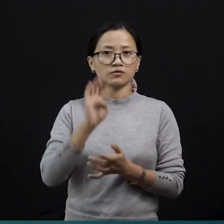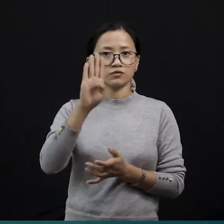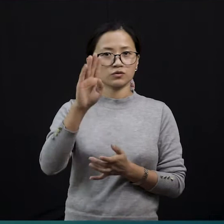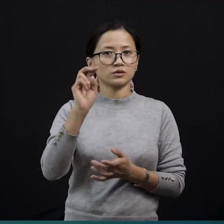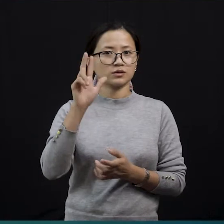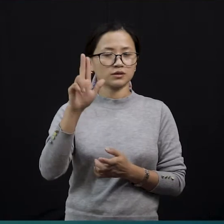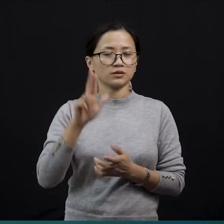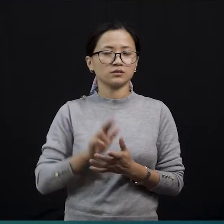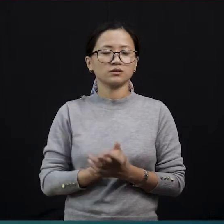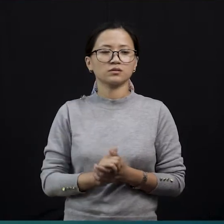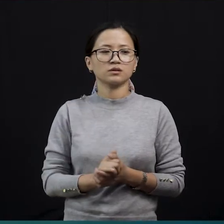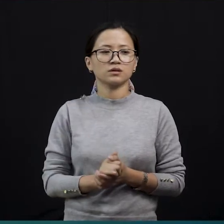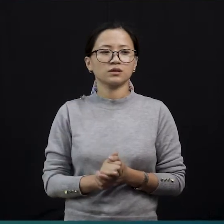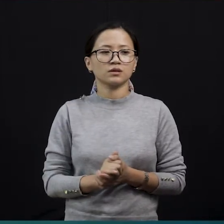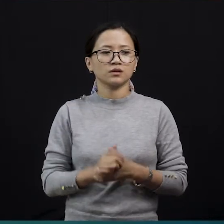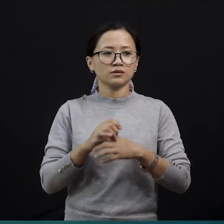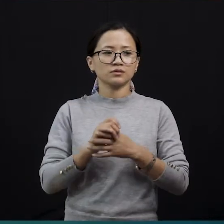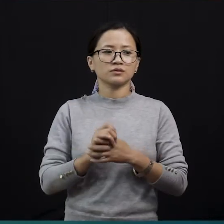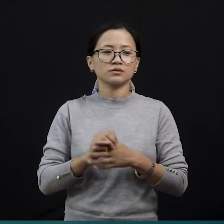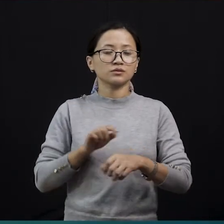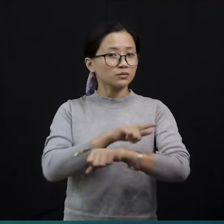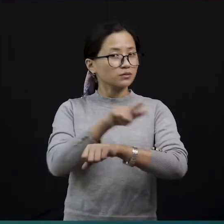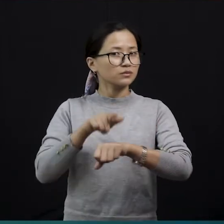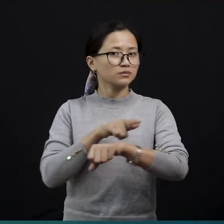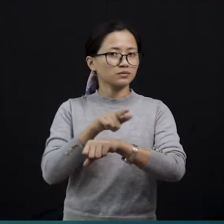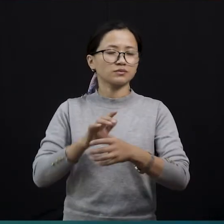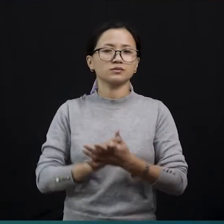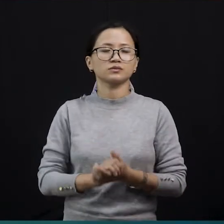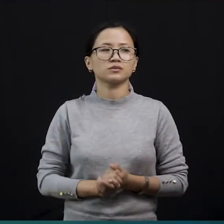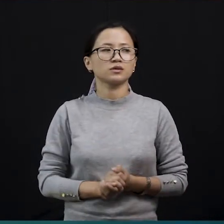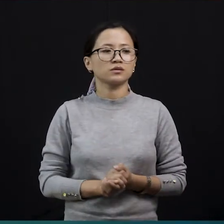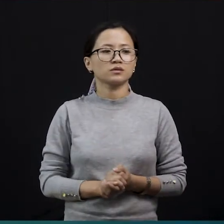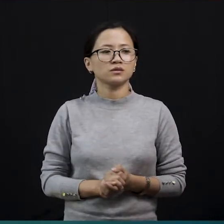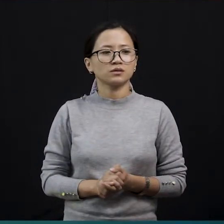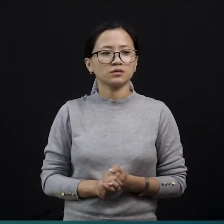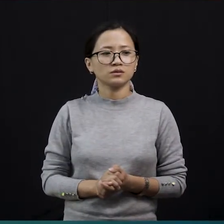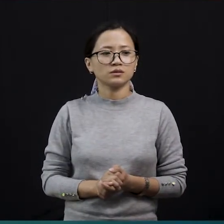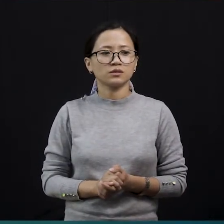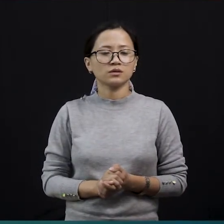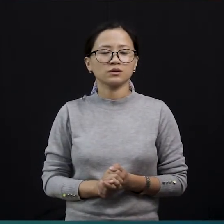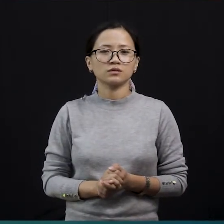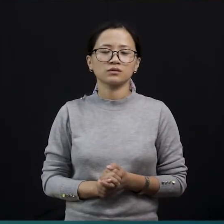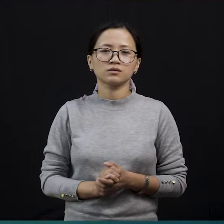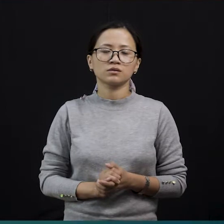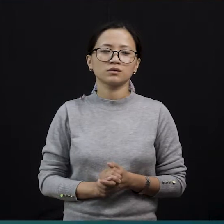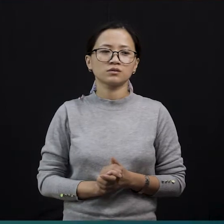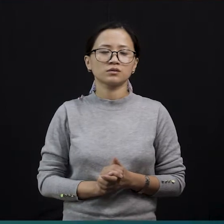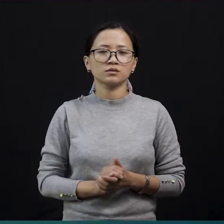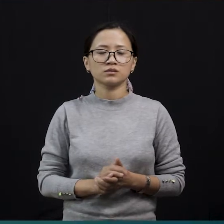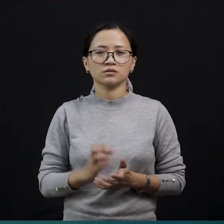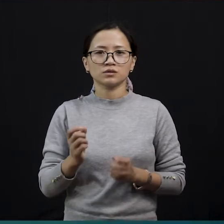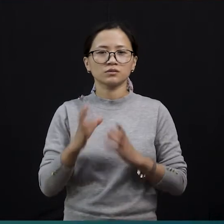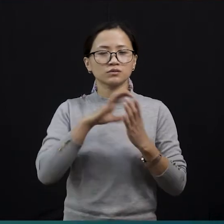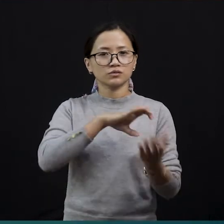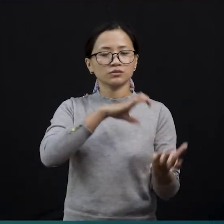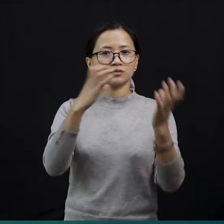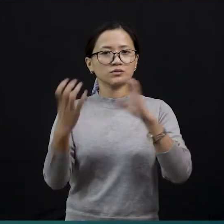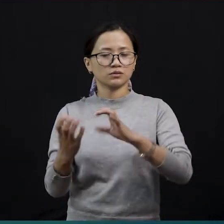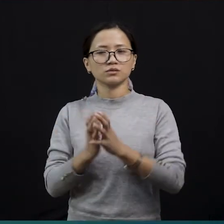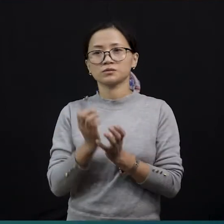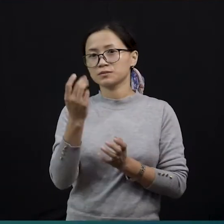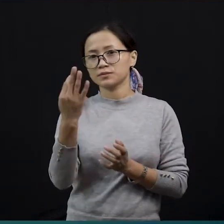much? Students, you'll get 48 hours, right? So here it is hours. And then you need to convert it